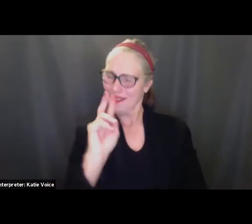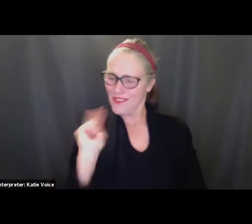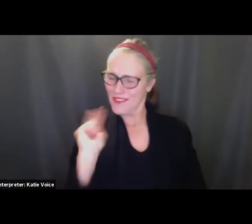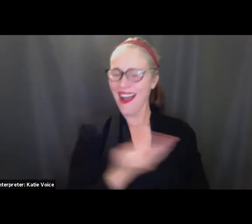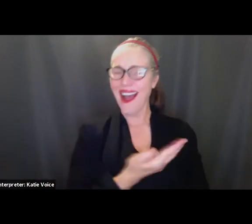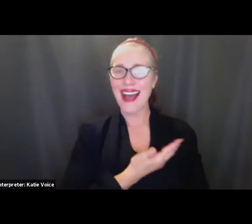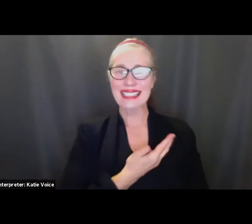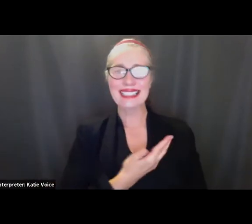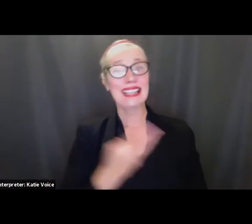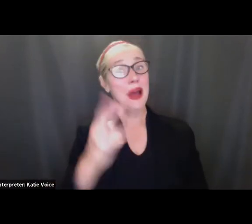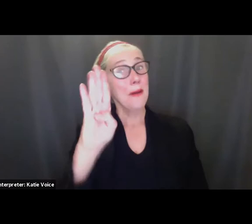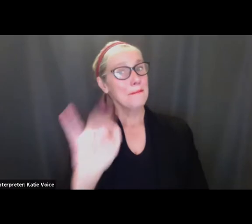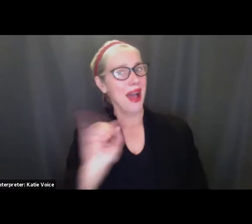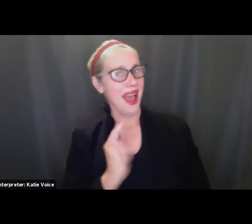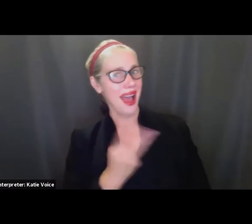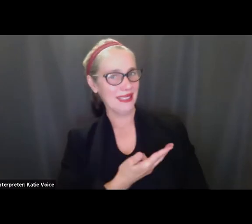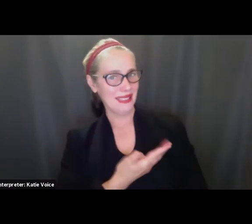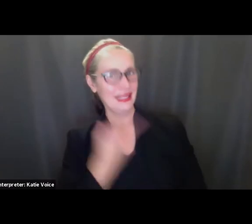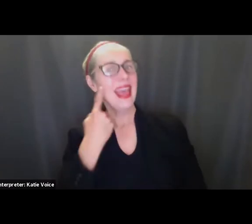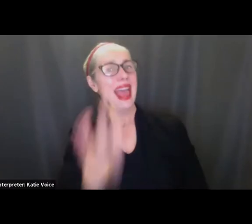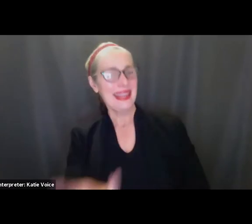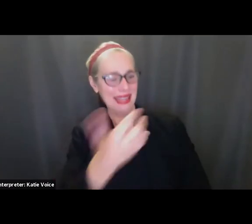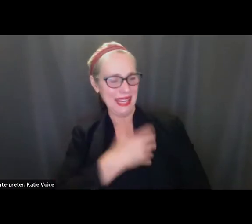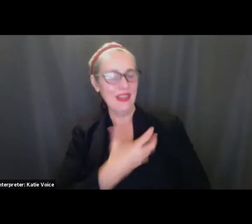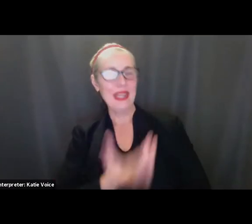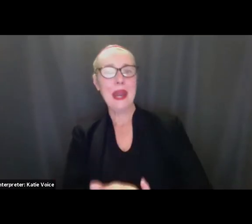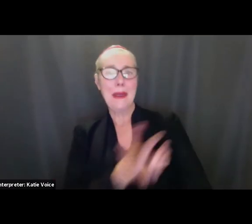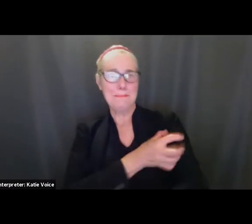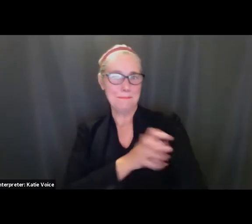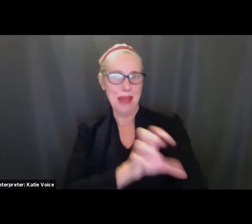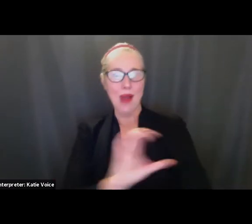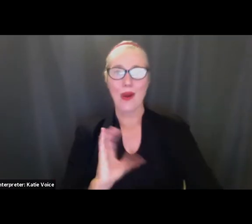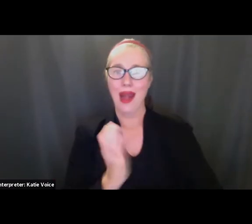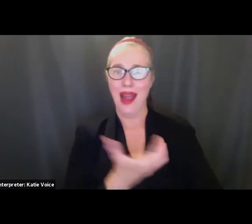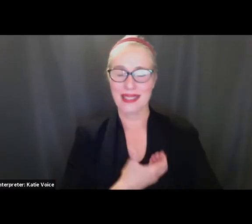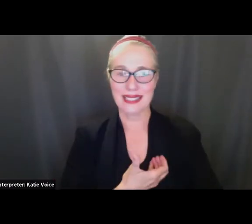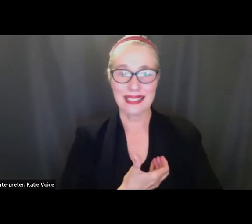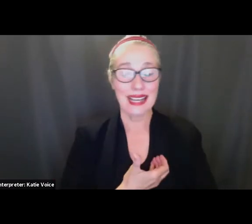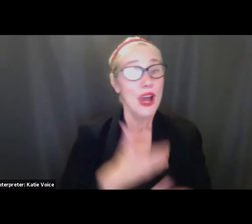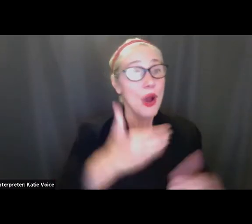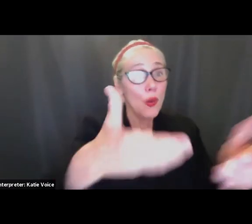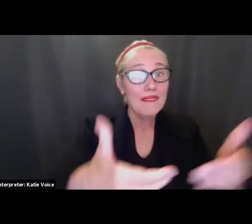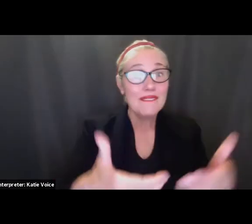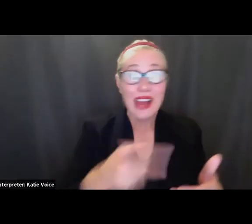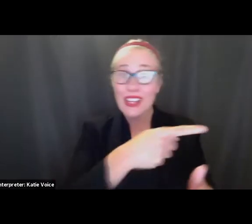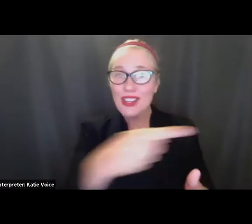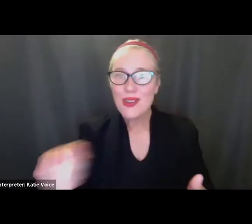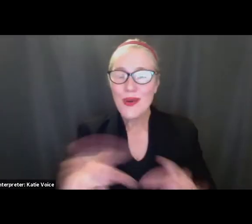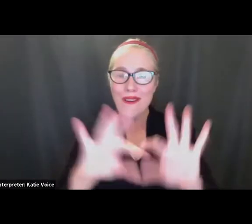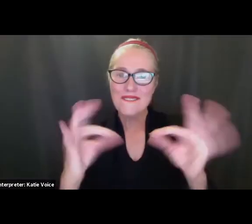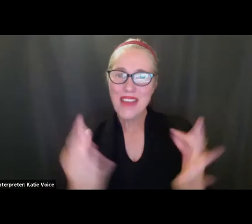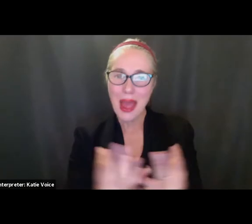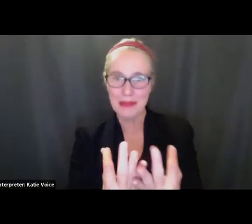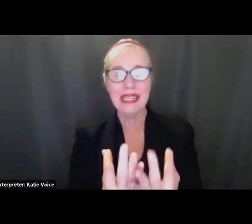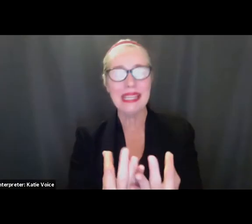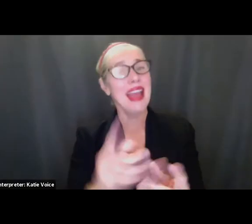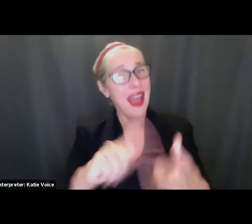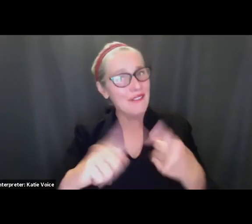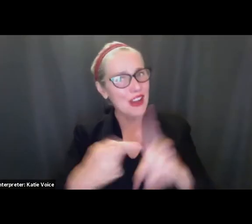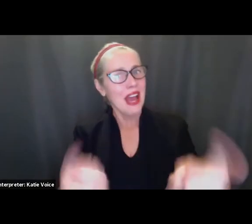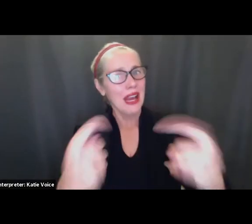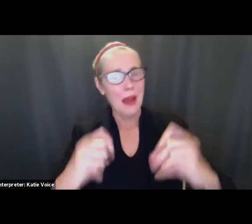buy us and to empower us we would like to invite you your family and friends to our next pop-up this sunday october